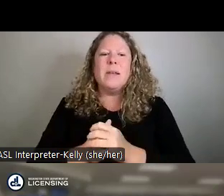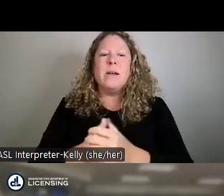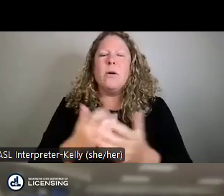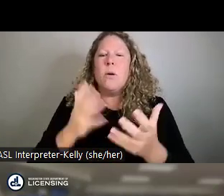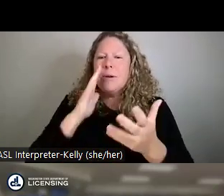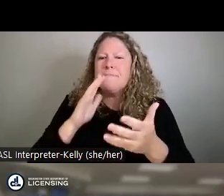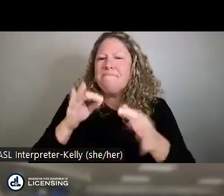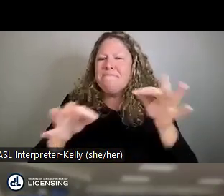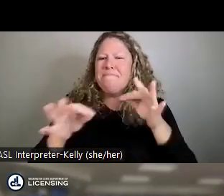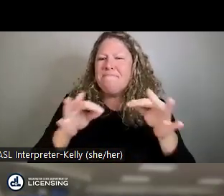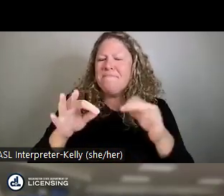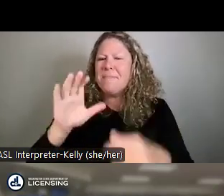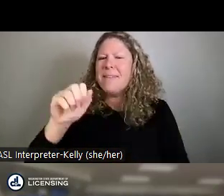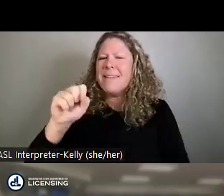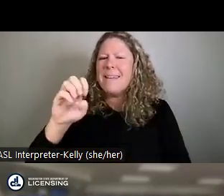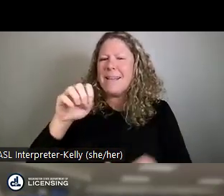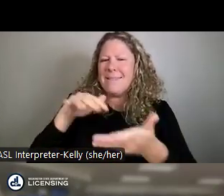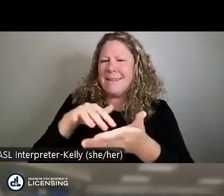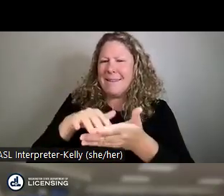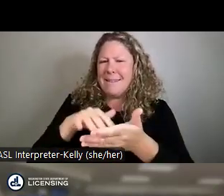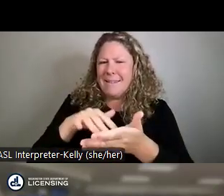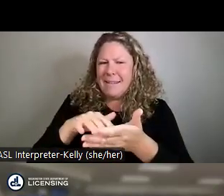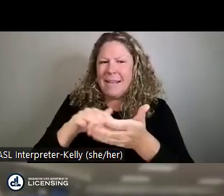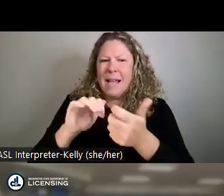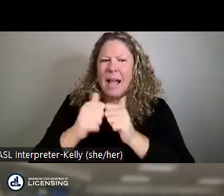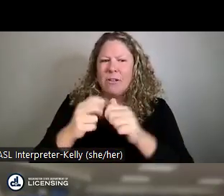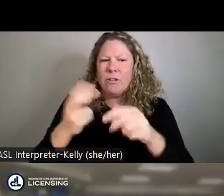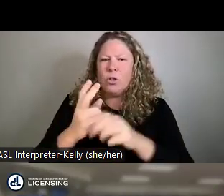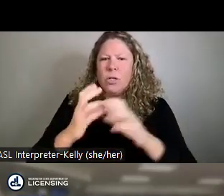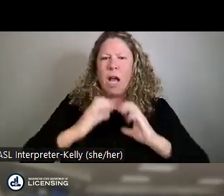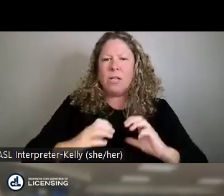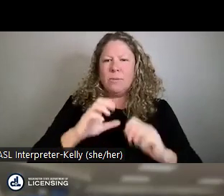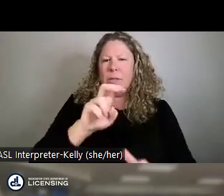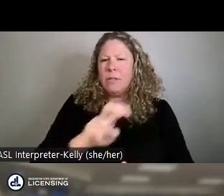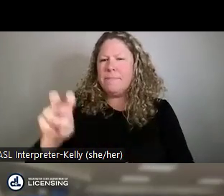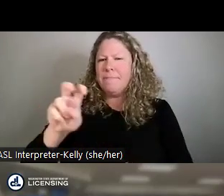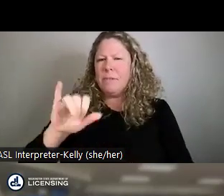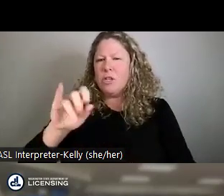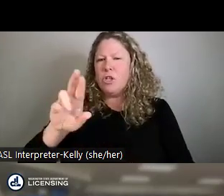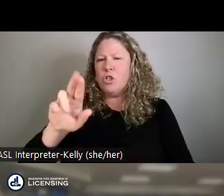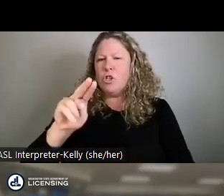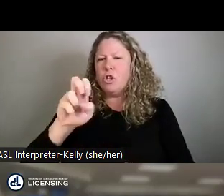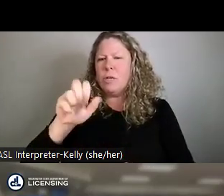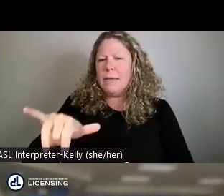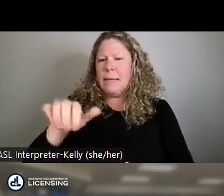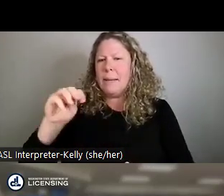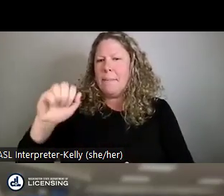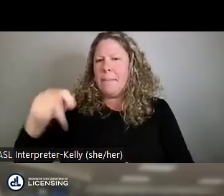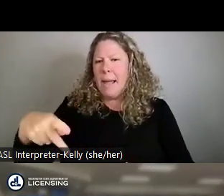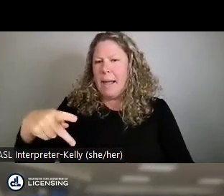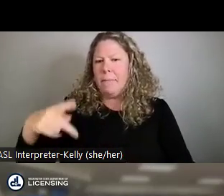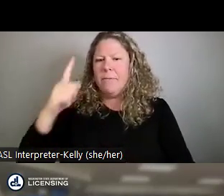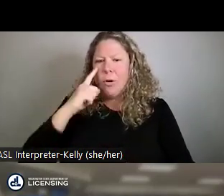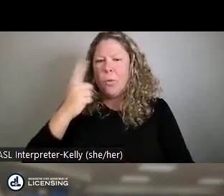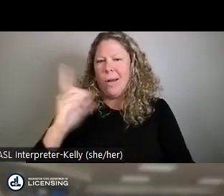we did on how we used customer journey mapping to improve the licensing experience for one of our many professional